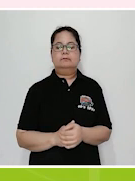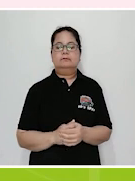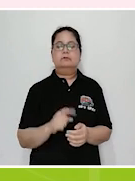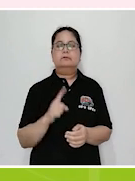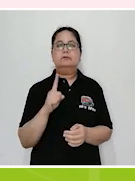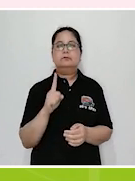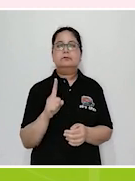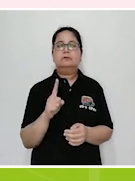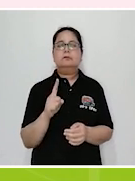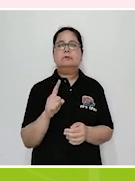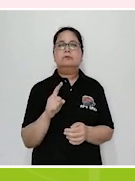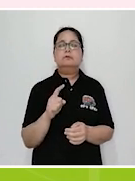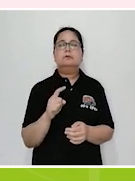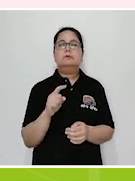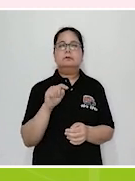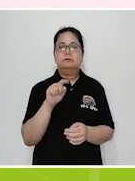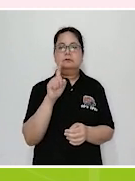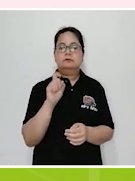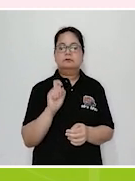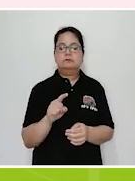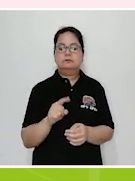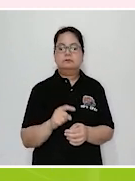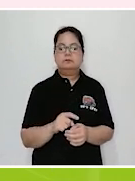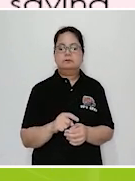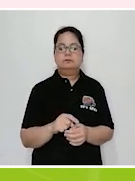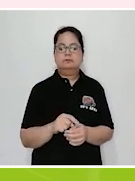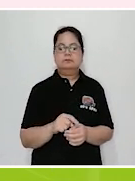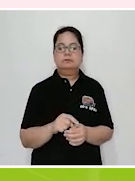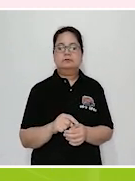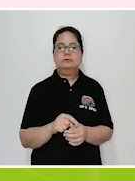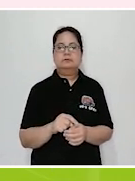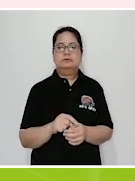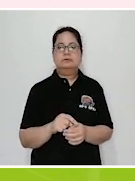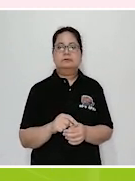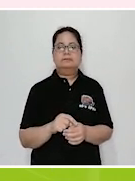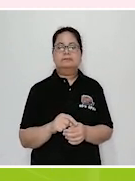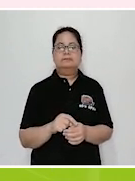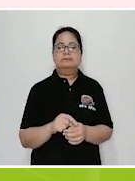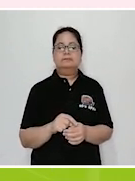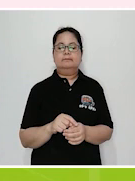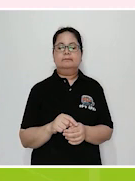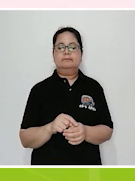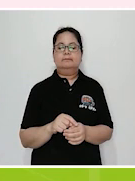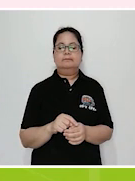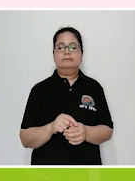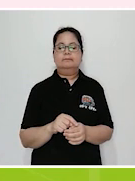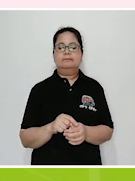I have one more question to ask. Here is it.